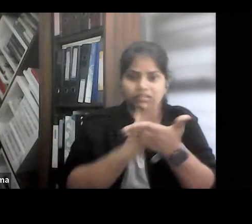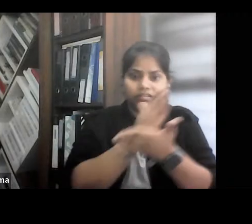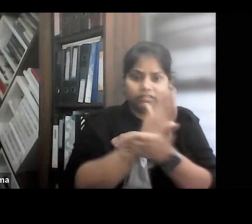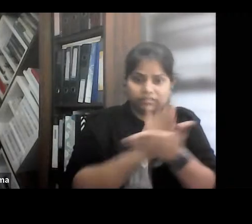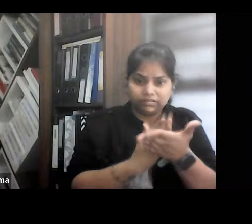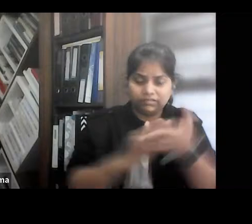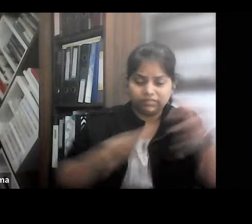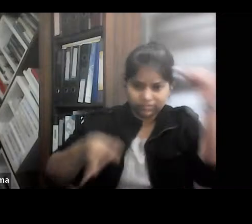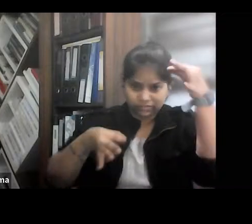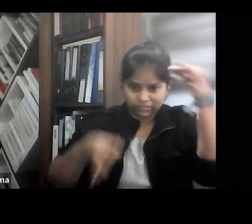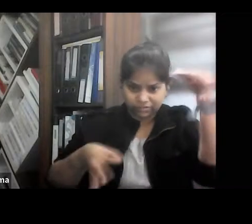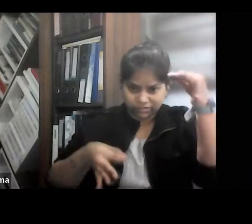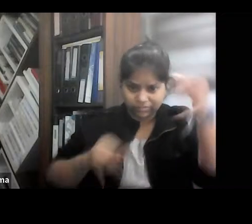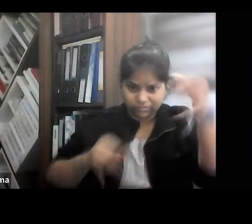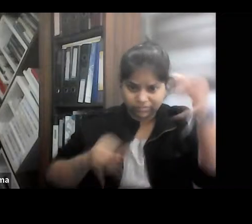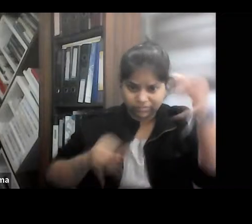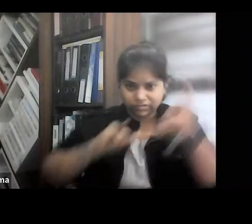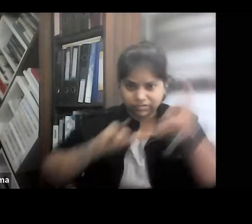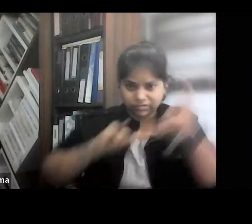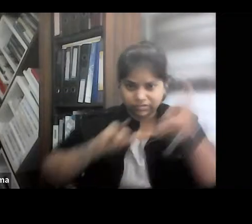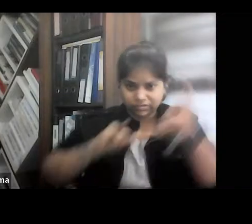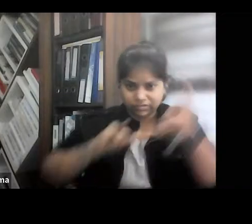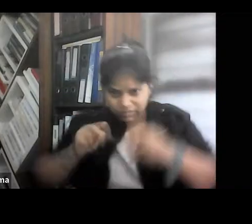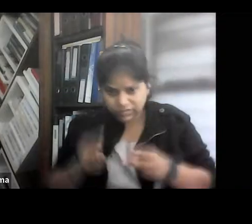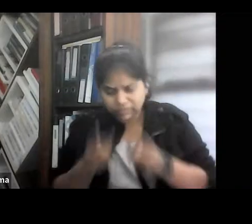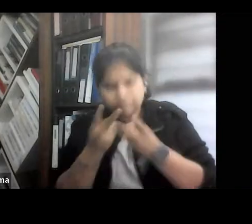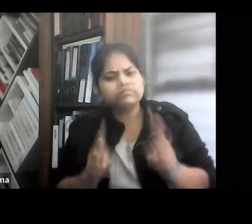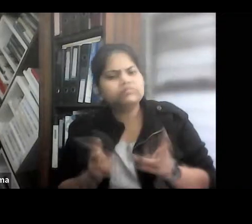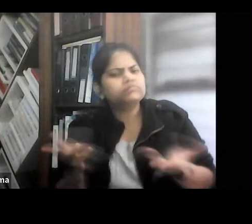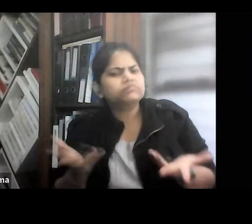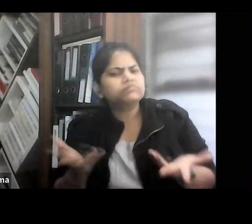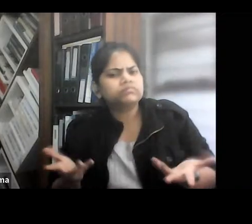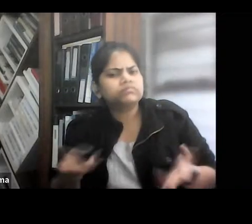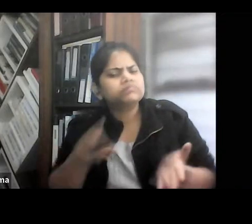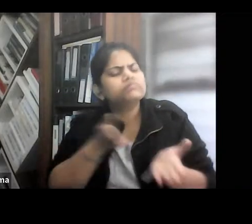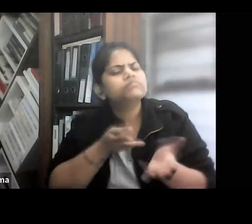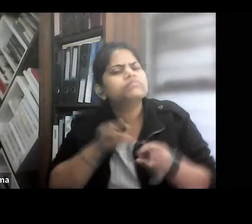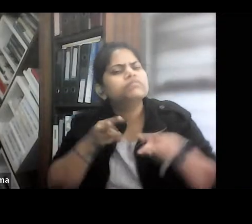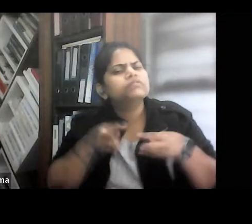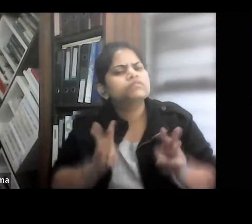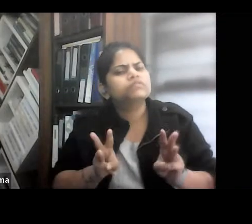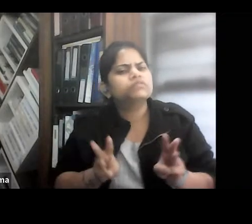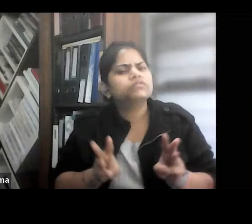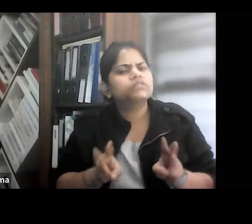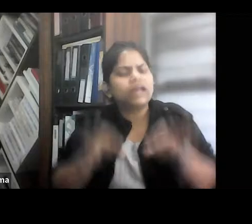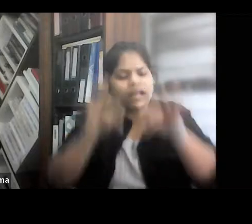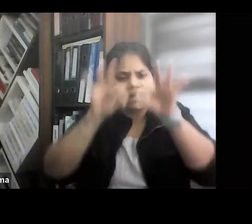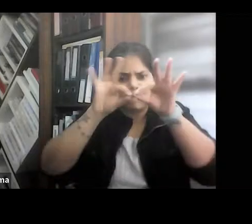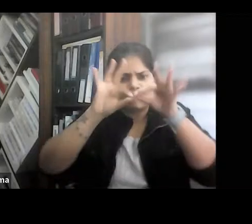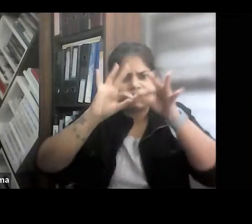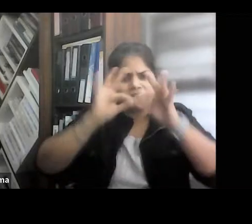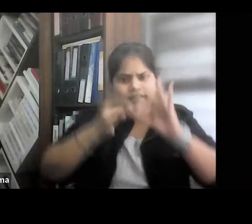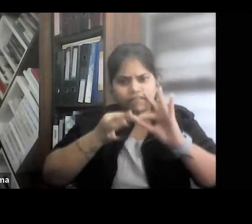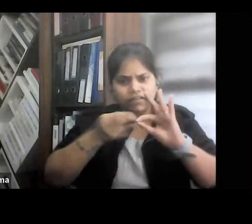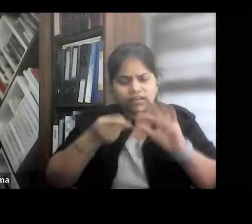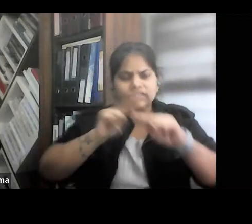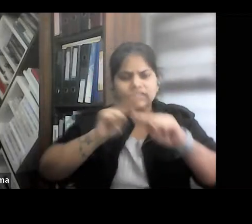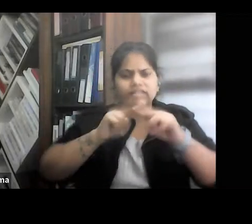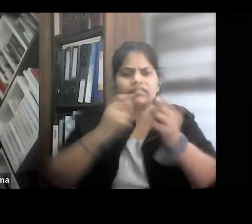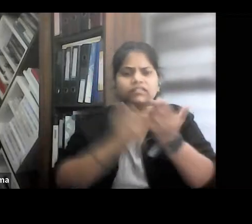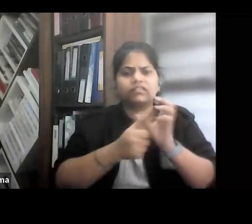matter in such a way so as to fit into the framework of